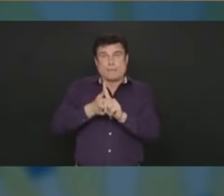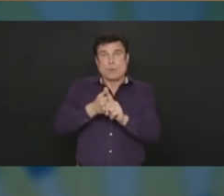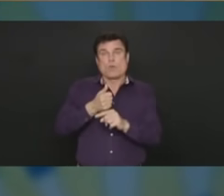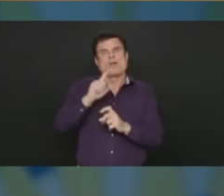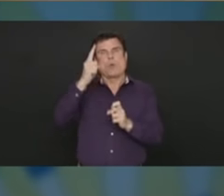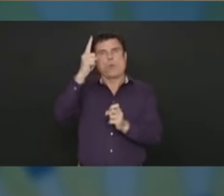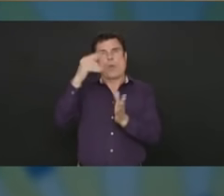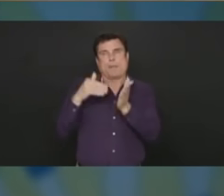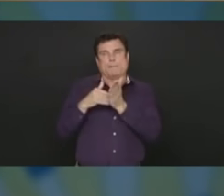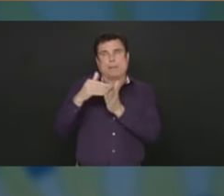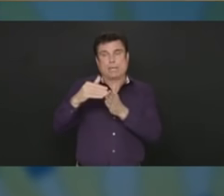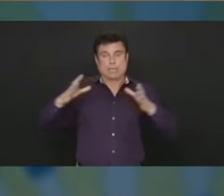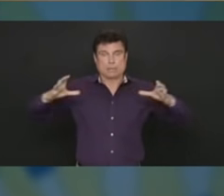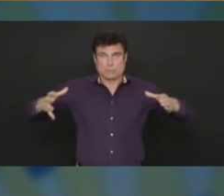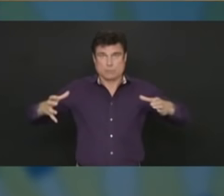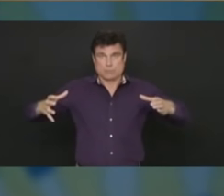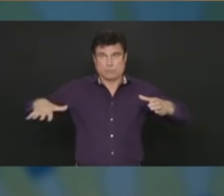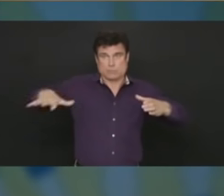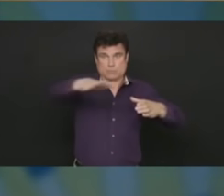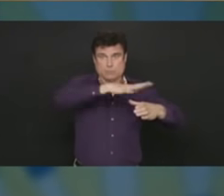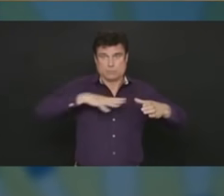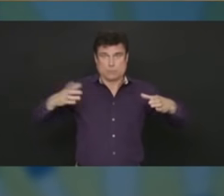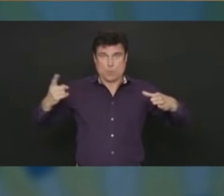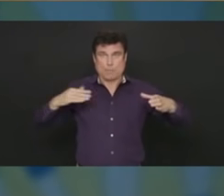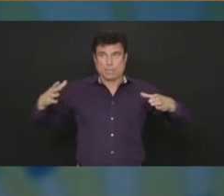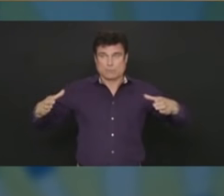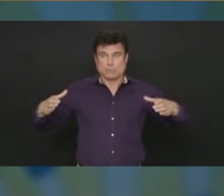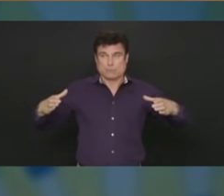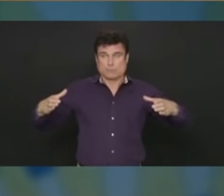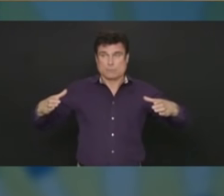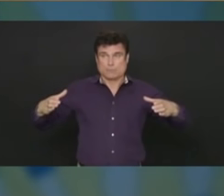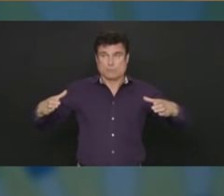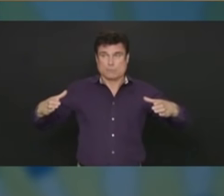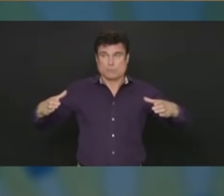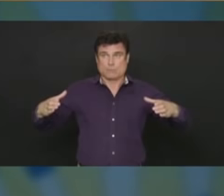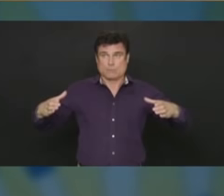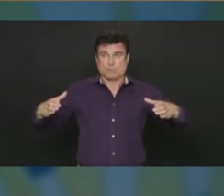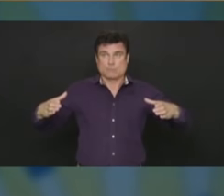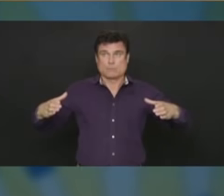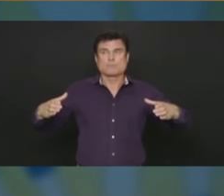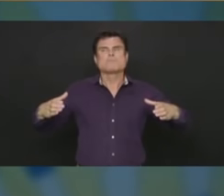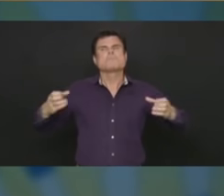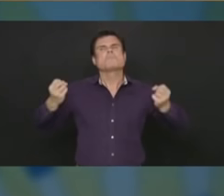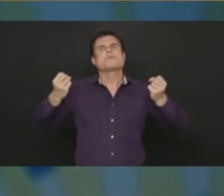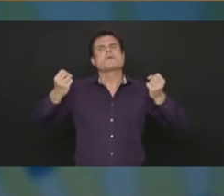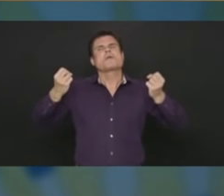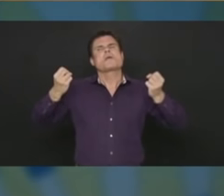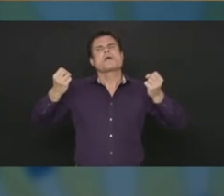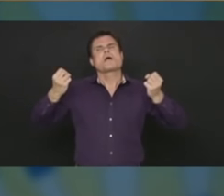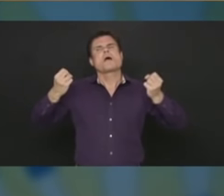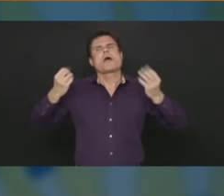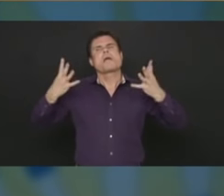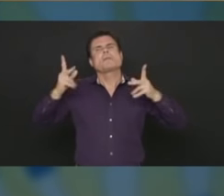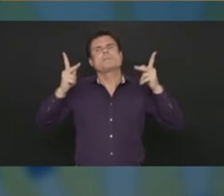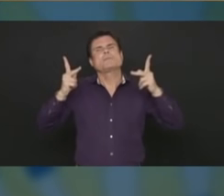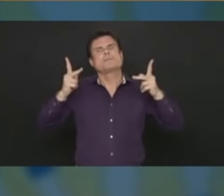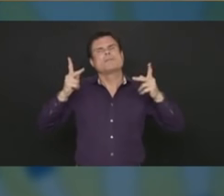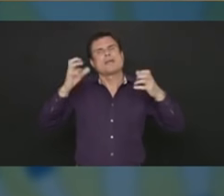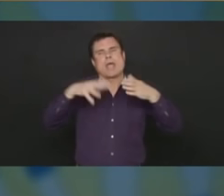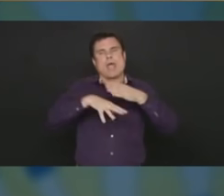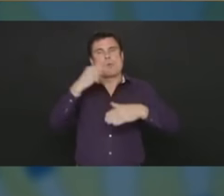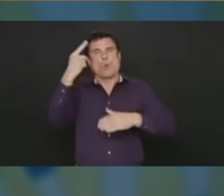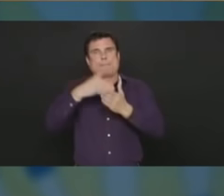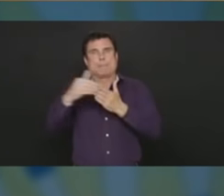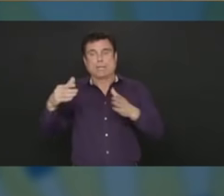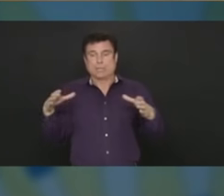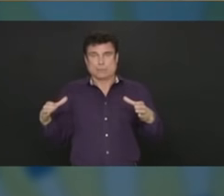see, this is the work that we have all been doing over the past few weeks in what we've called bending the curve and now